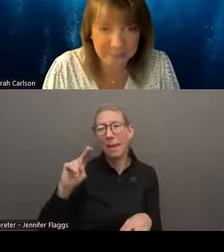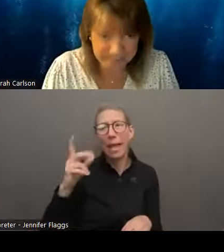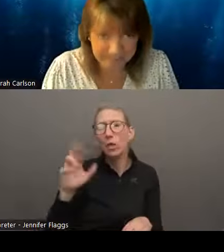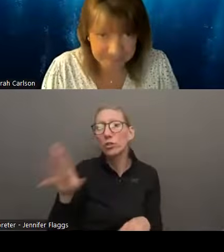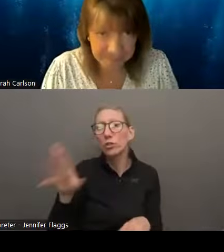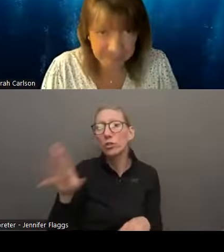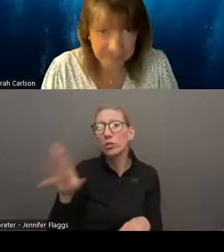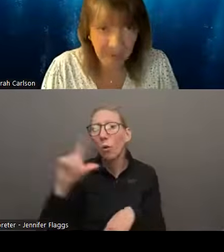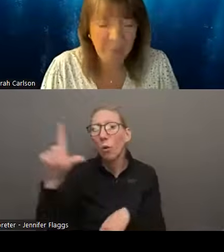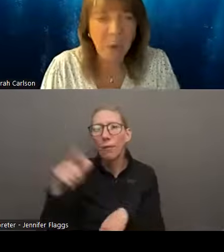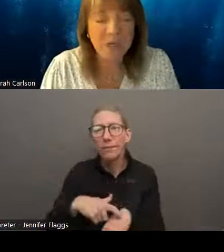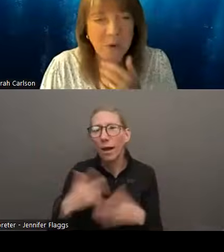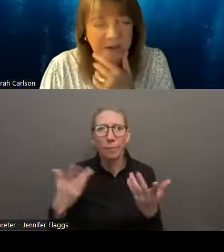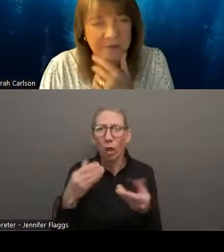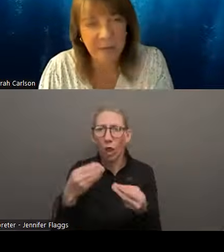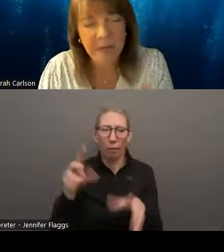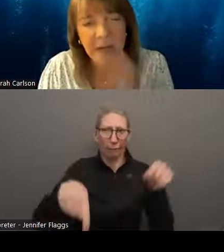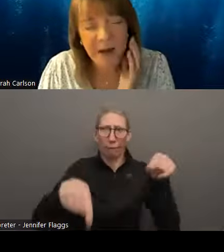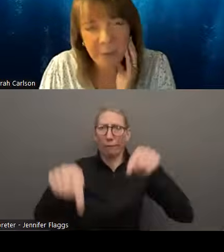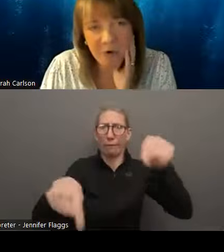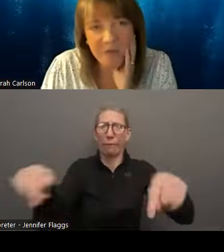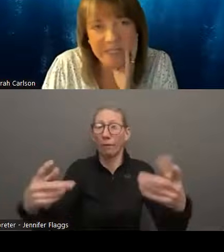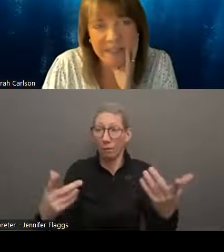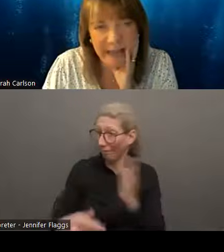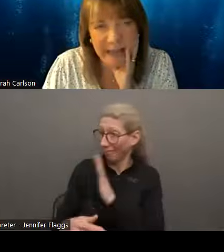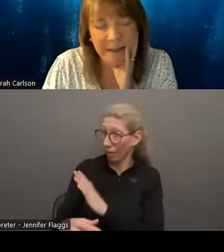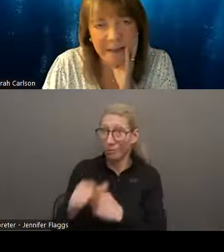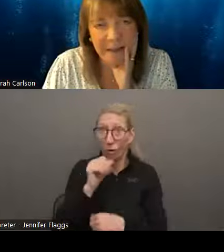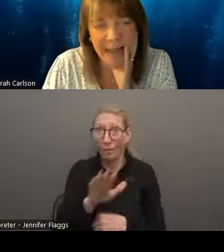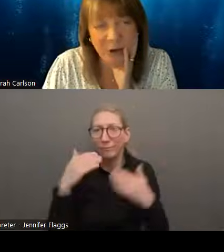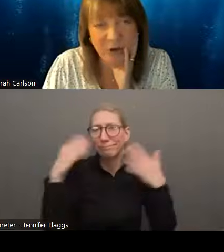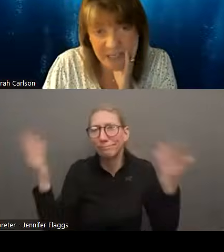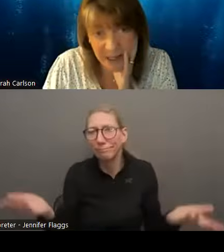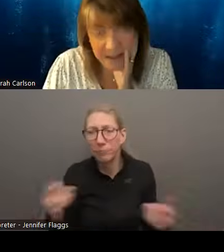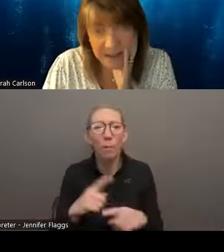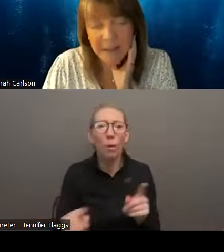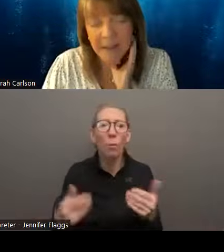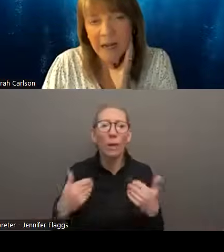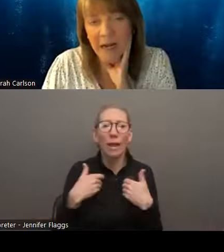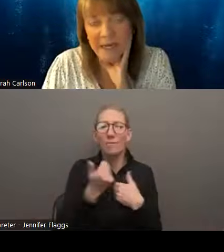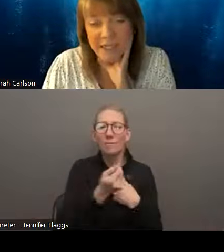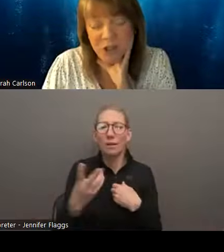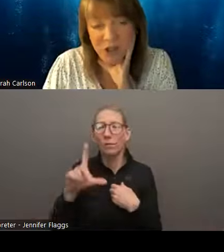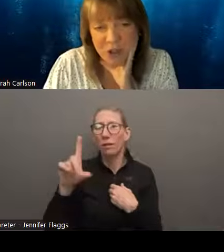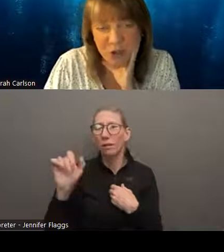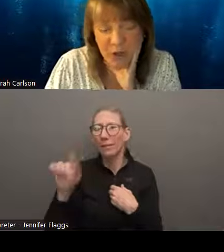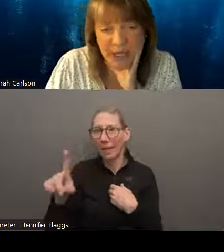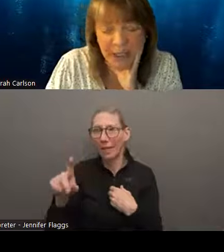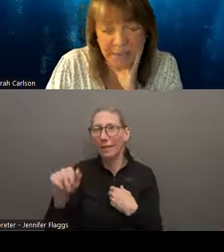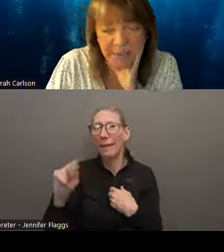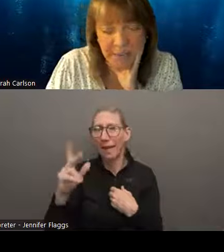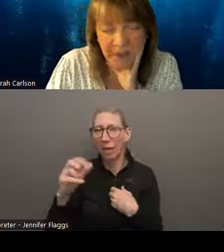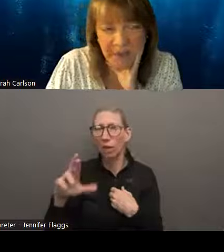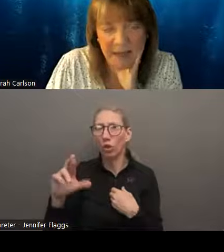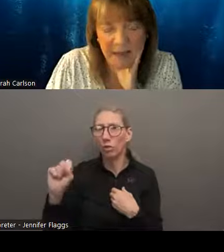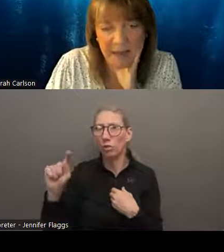time. But we do have a number of these lead anchor stocks, in addition to